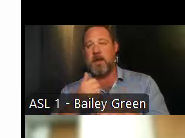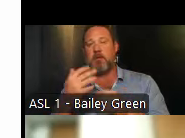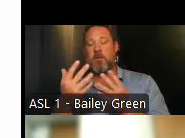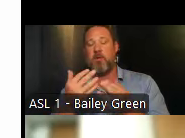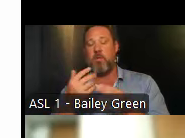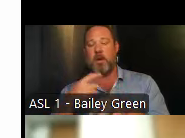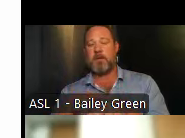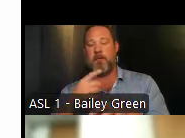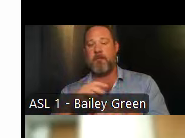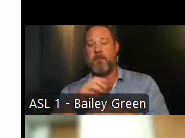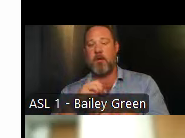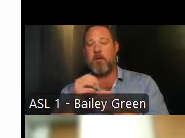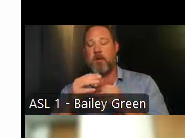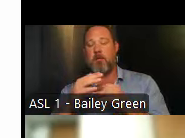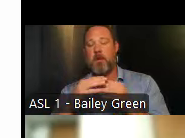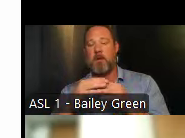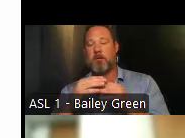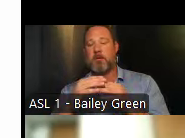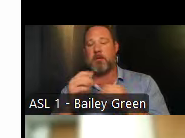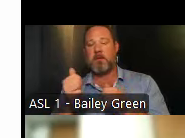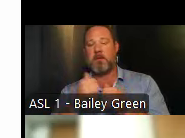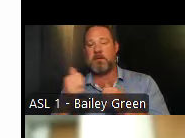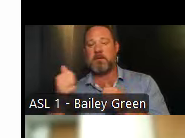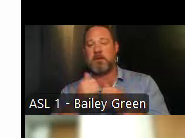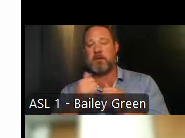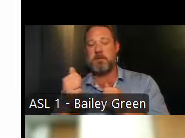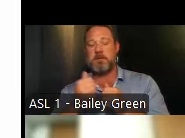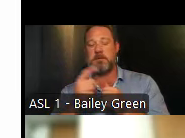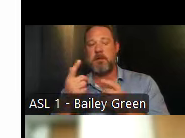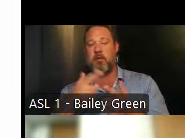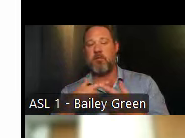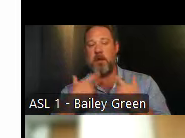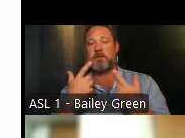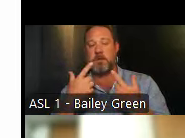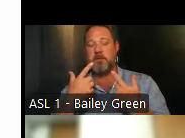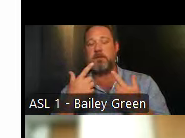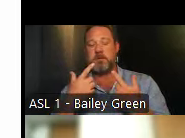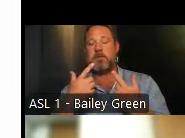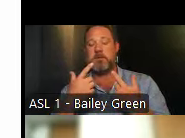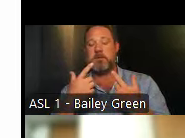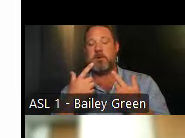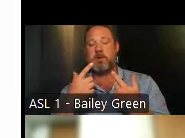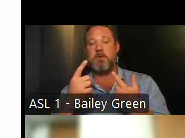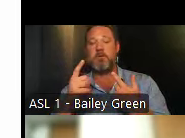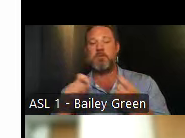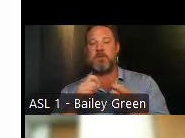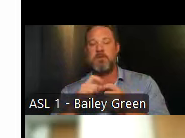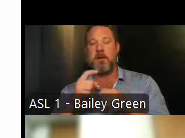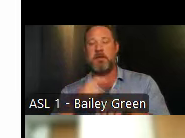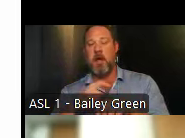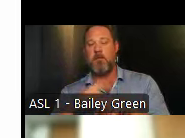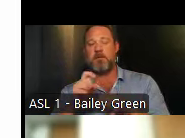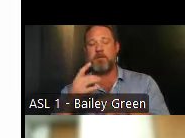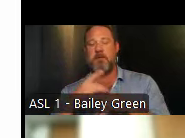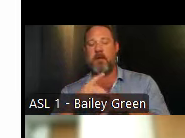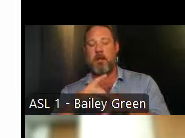for appointments and a maximum time or distance from a beneficiary's place of residence within which specified types of providers must be